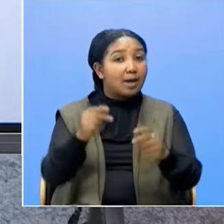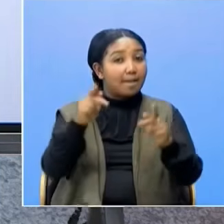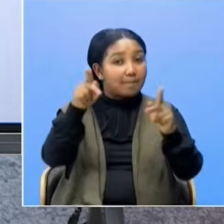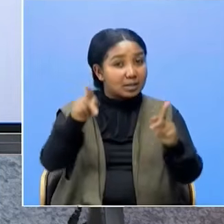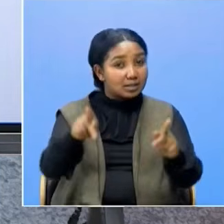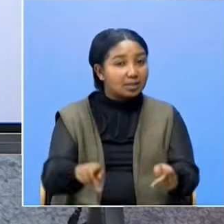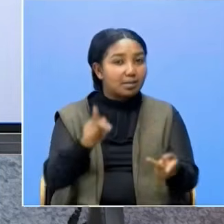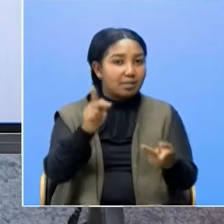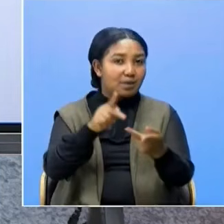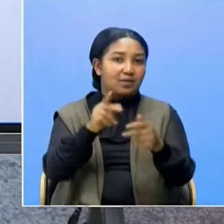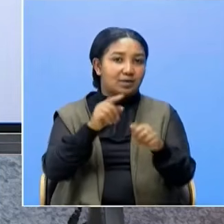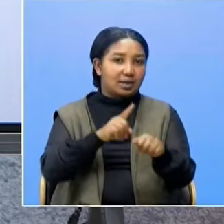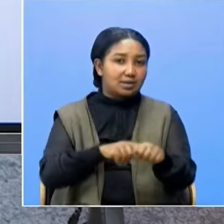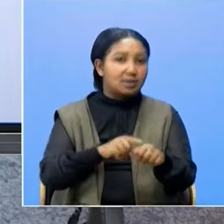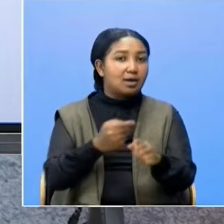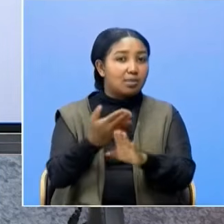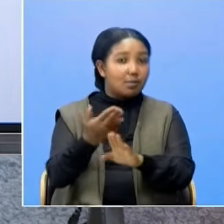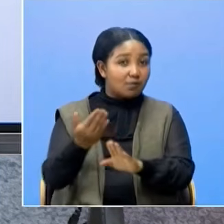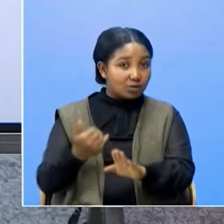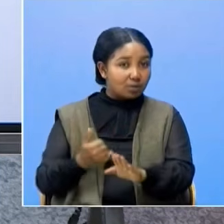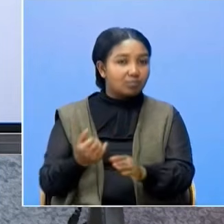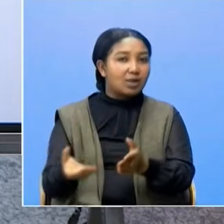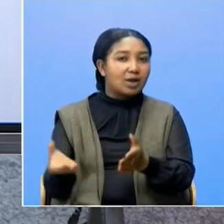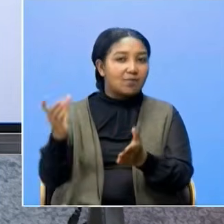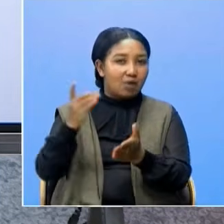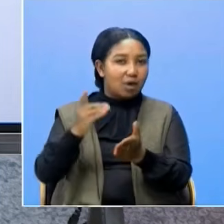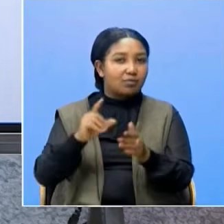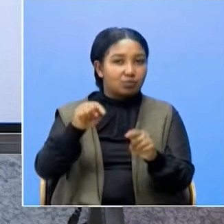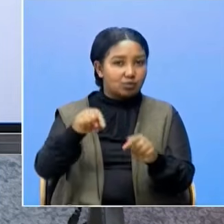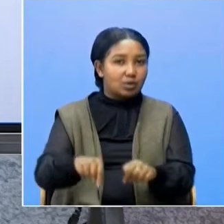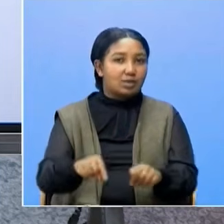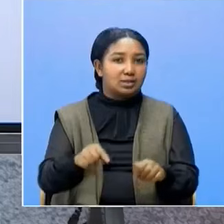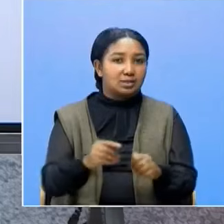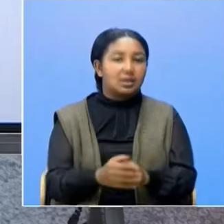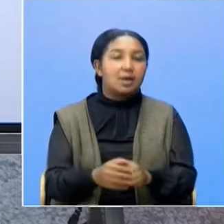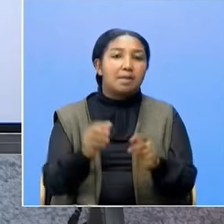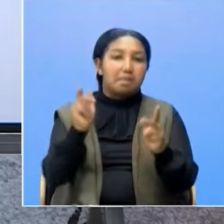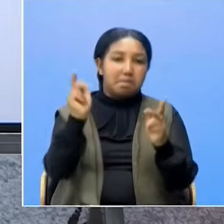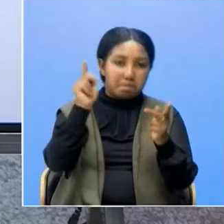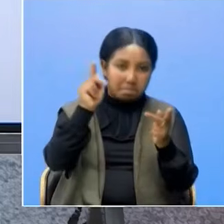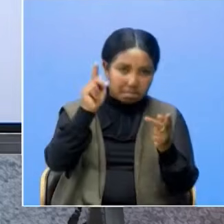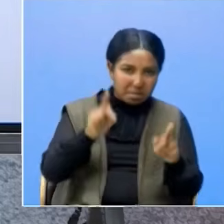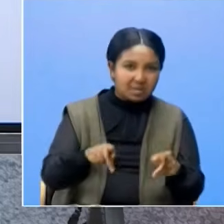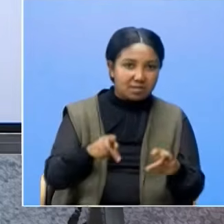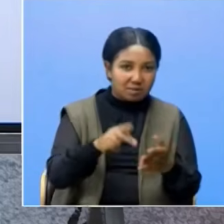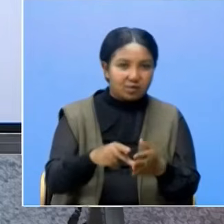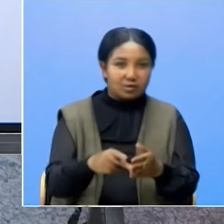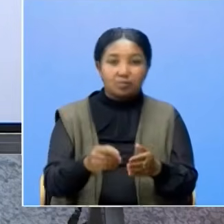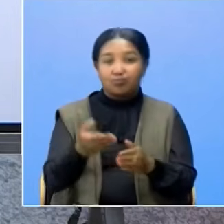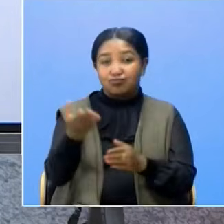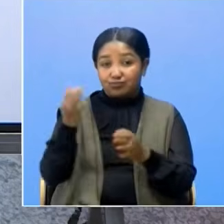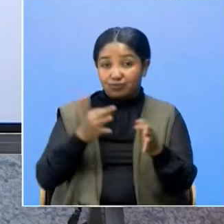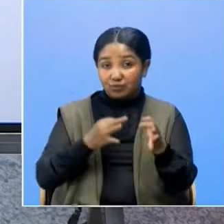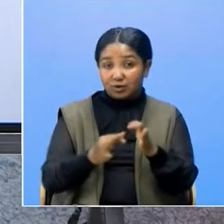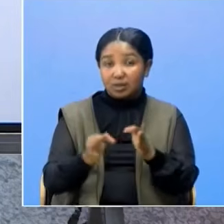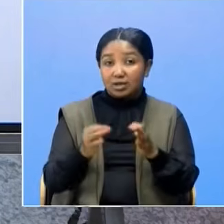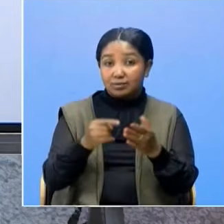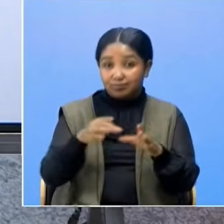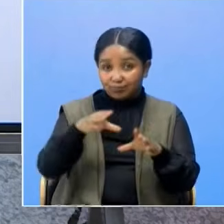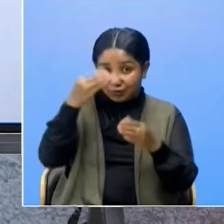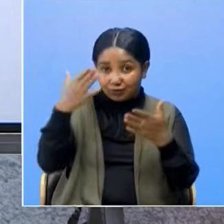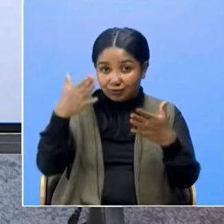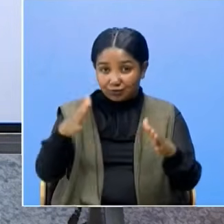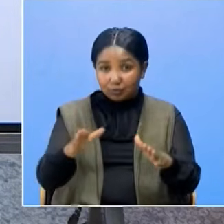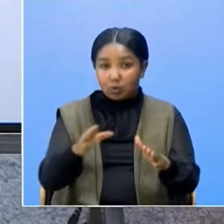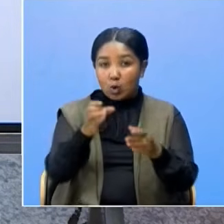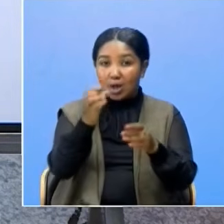present perfect. Before that, let me revise all about the present perfect, which we have seen today. As I told you, after this lesson, you